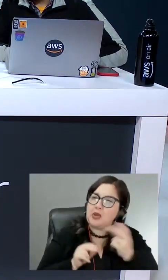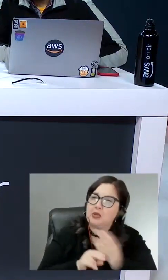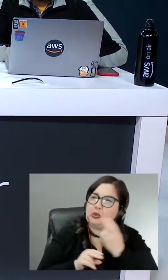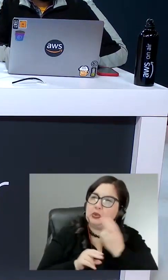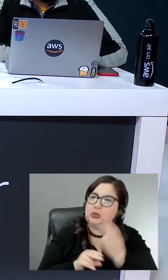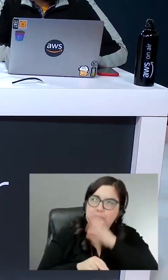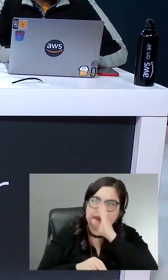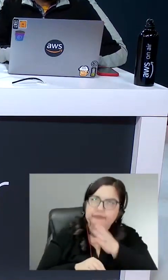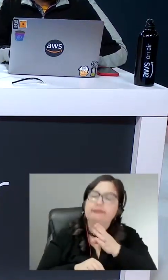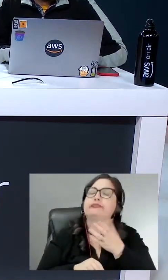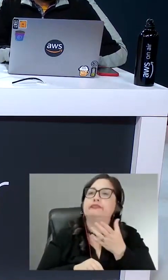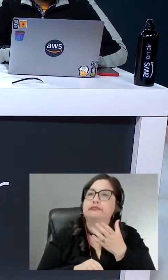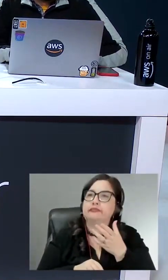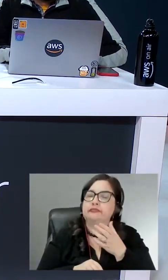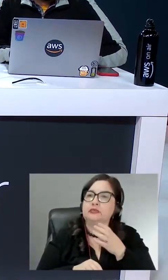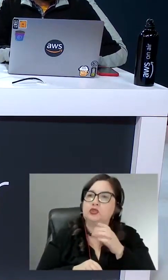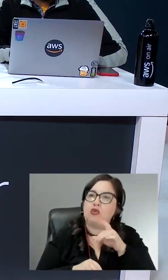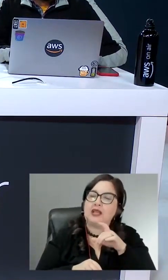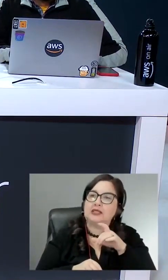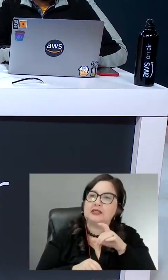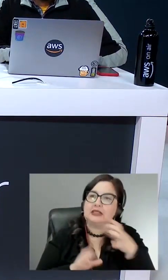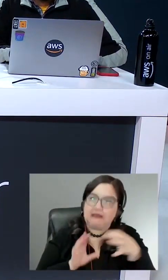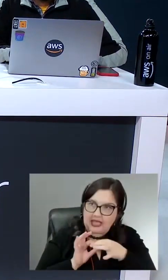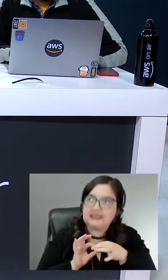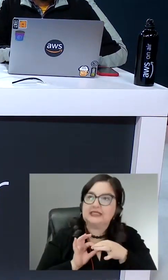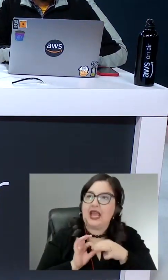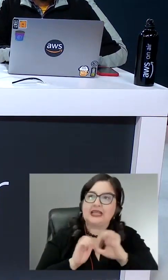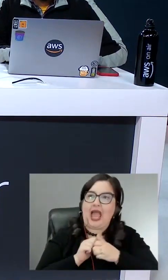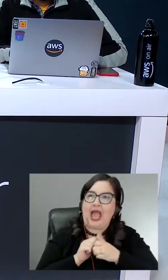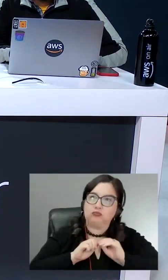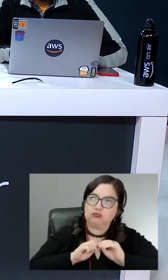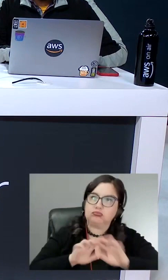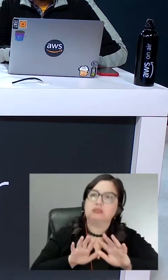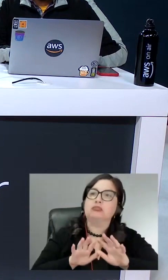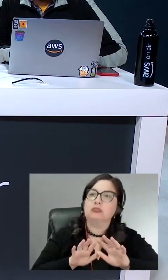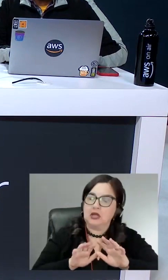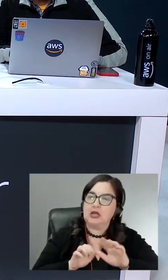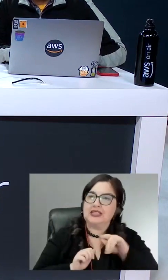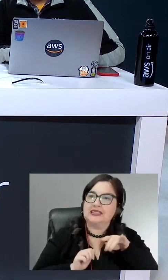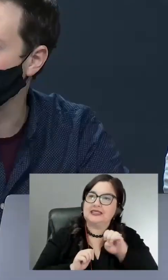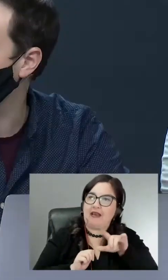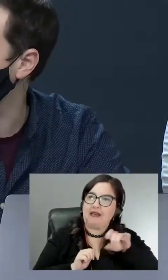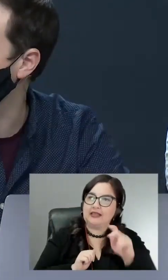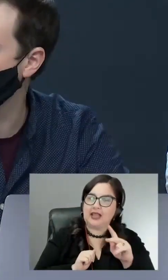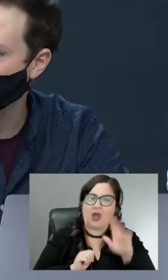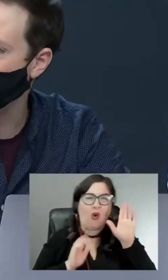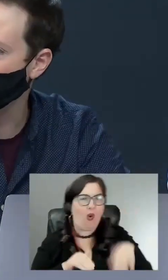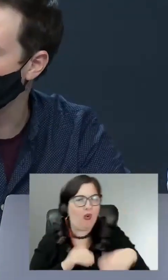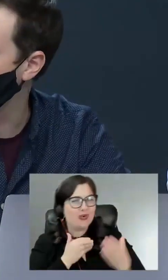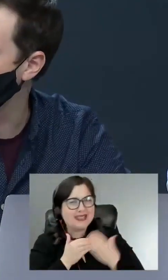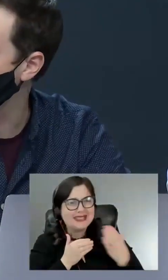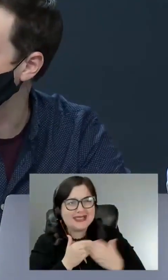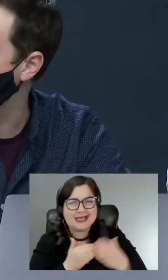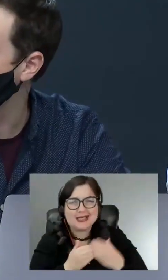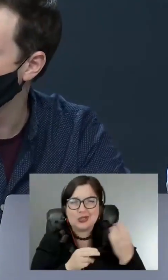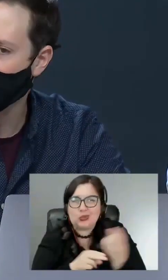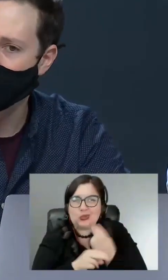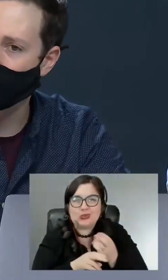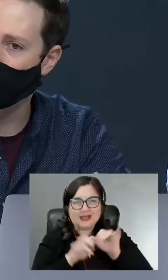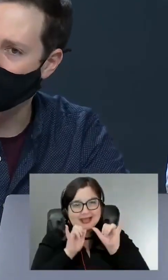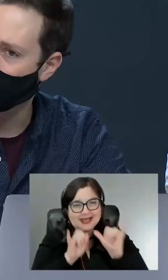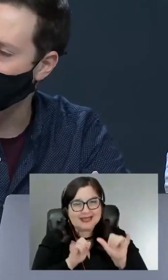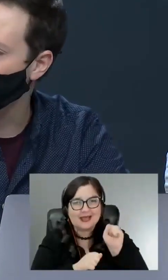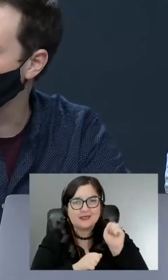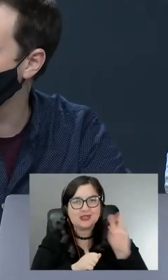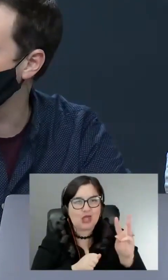already using Direct Connect? It's very, very easy. Yeah. So the way we designed it is basically you're using the same software objects that we have in place today. So